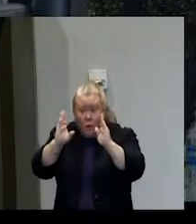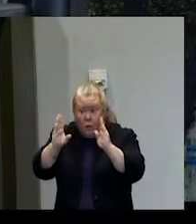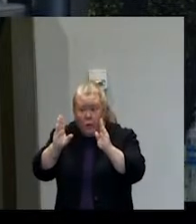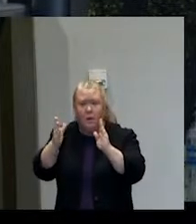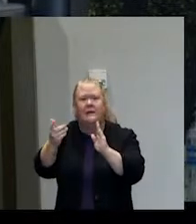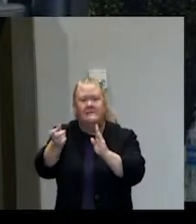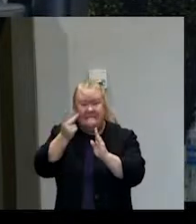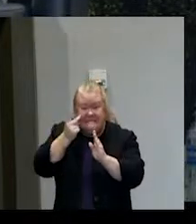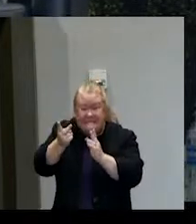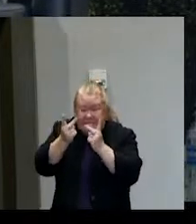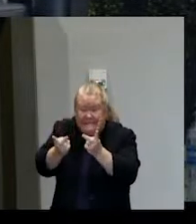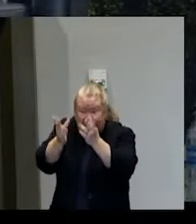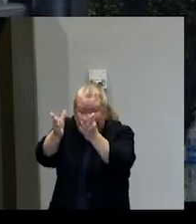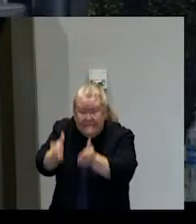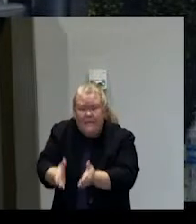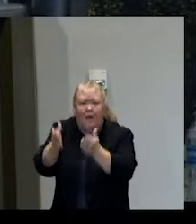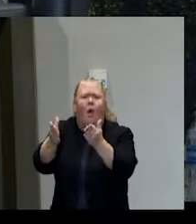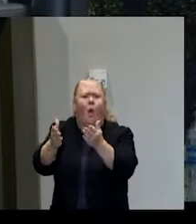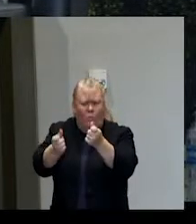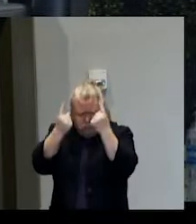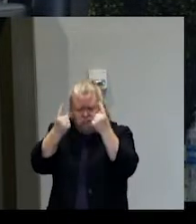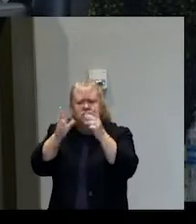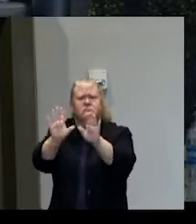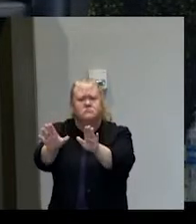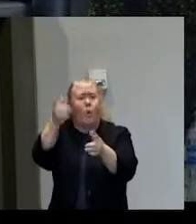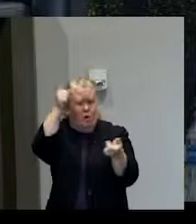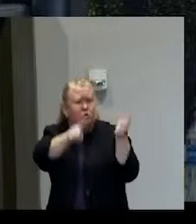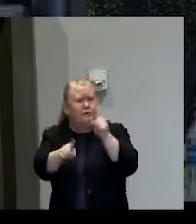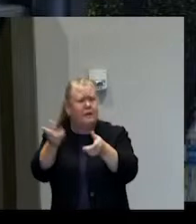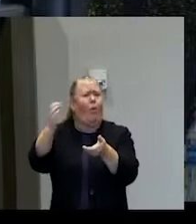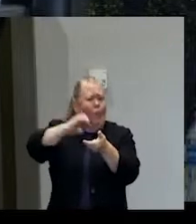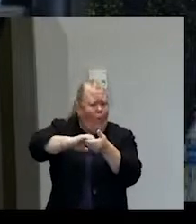or seen or agreed,